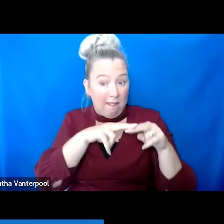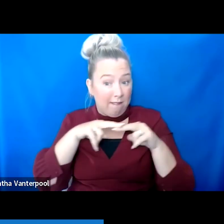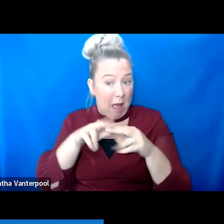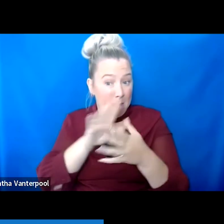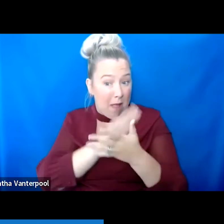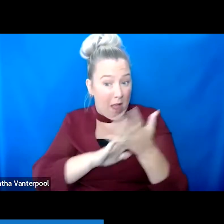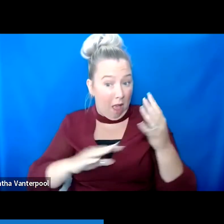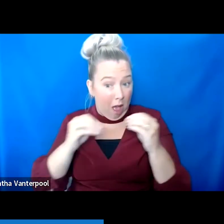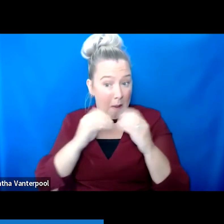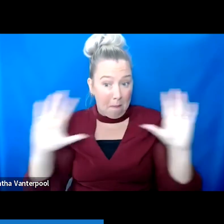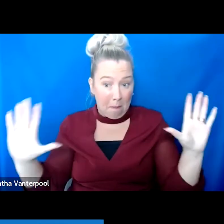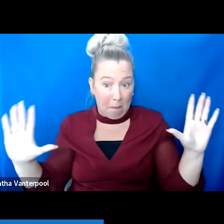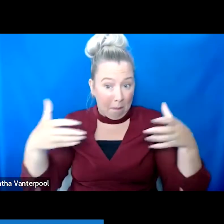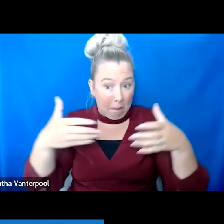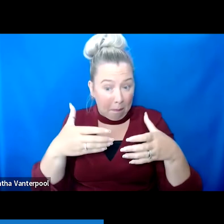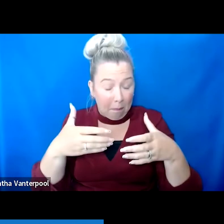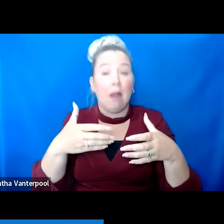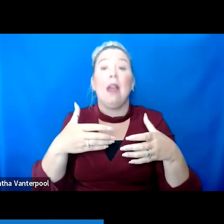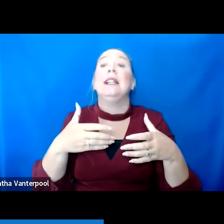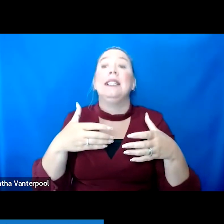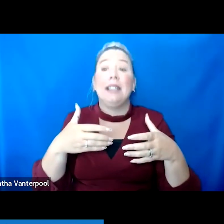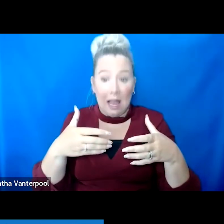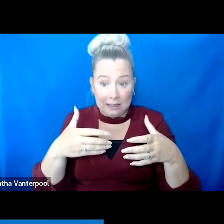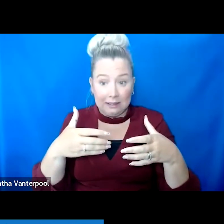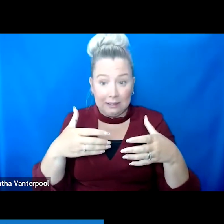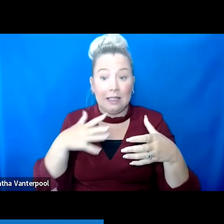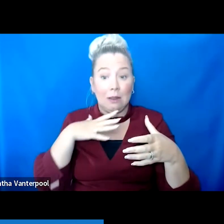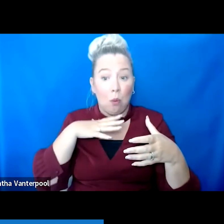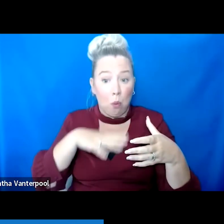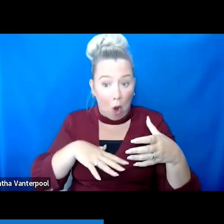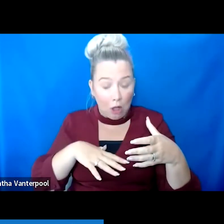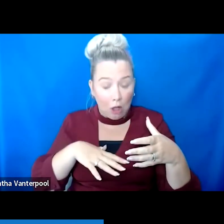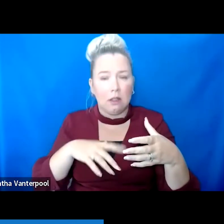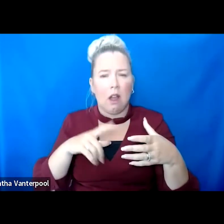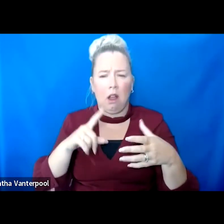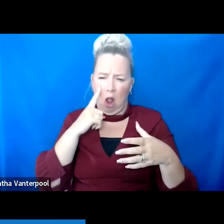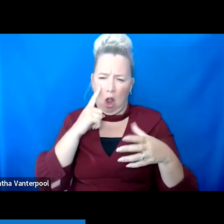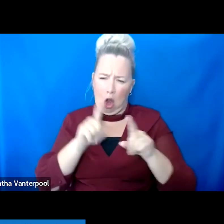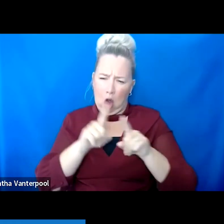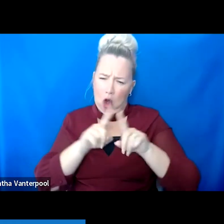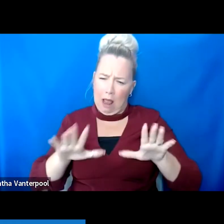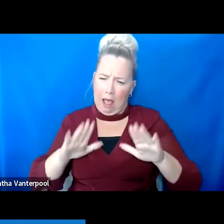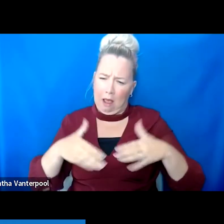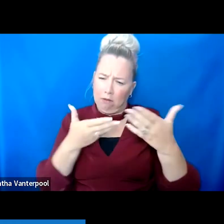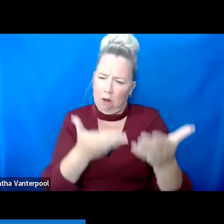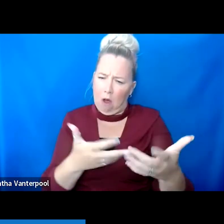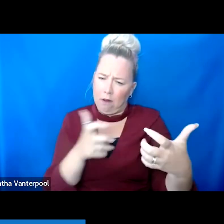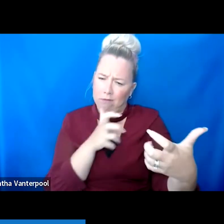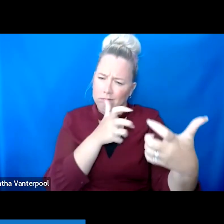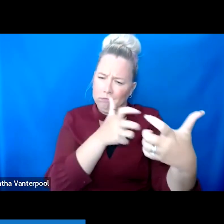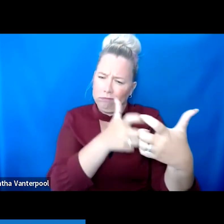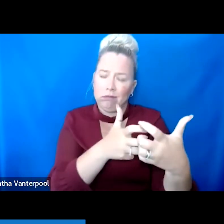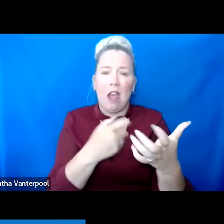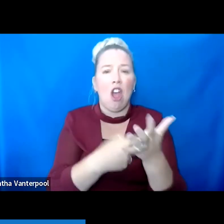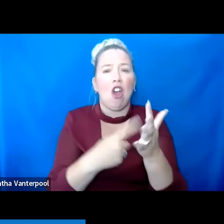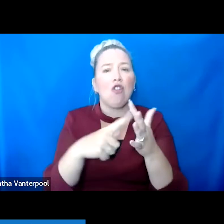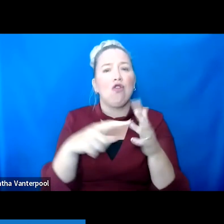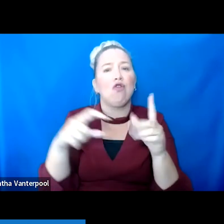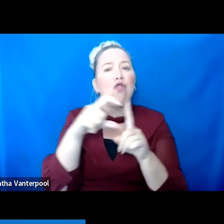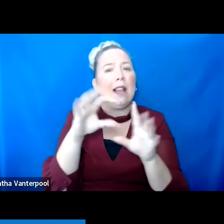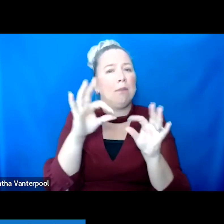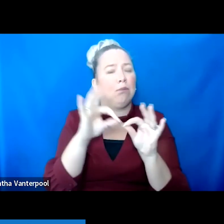secondly, if we do, sort of what does that offer look like for Redbridge? Unfortunately for Redbridge, we were